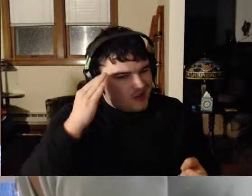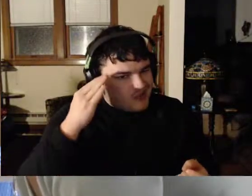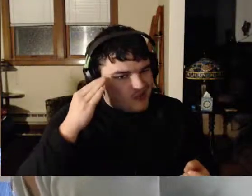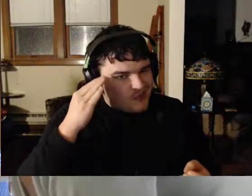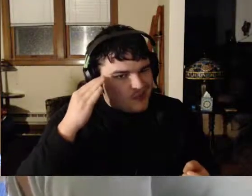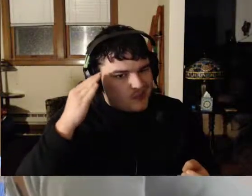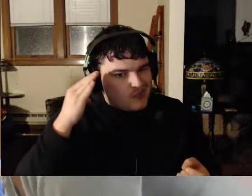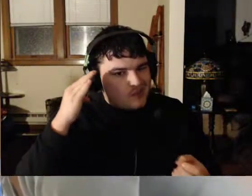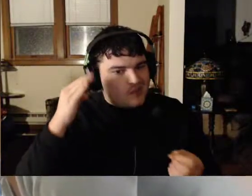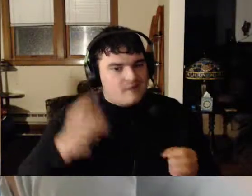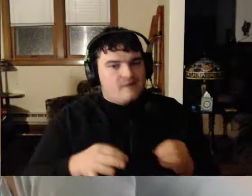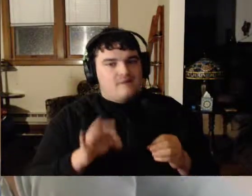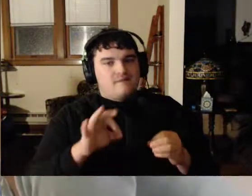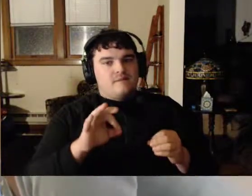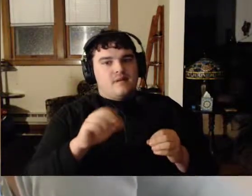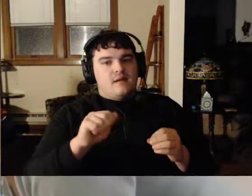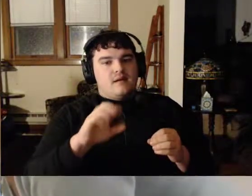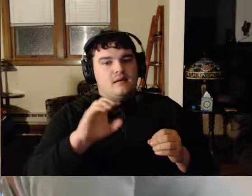Maine Coons.